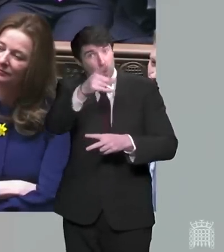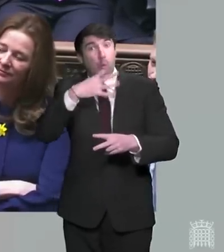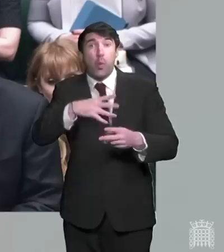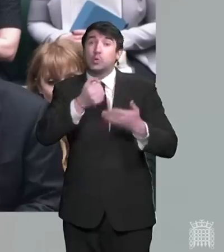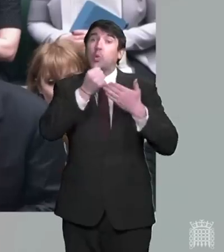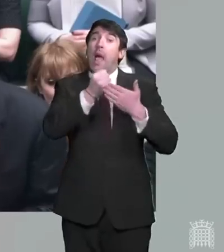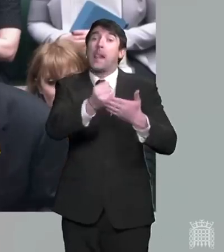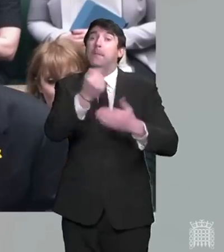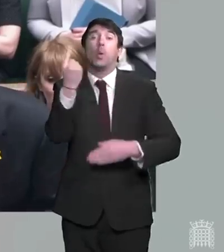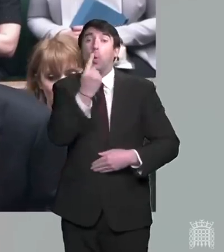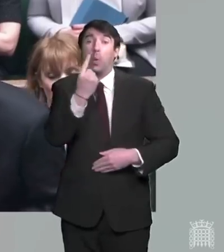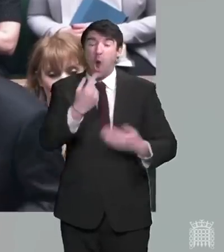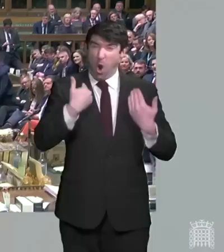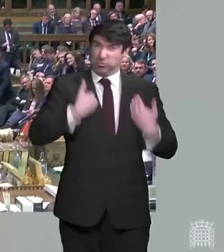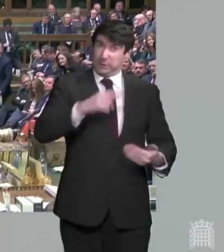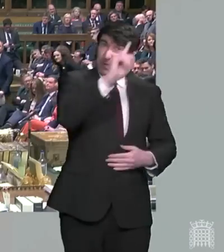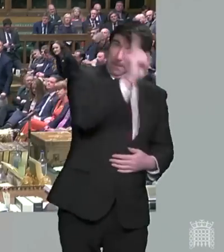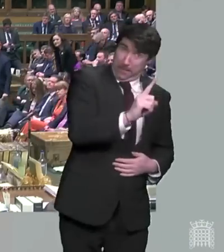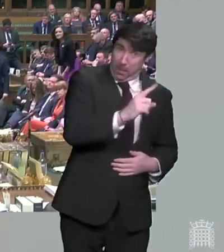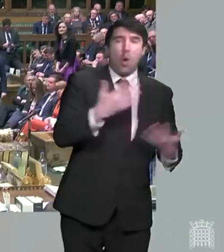avoiders or hard-working parents?